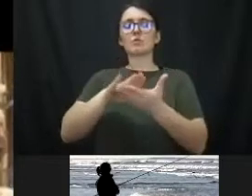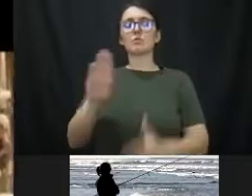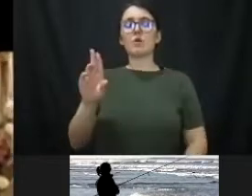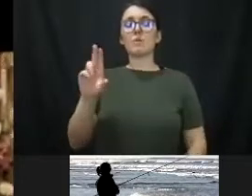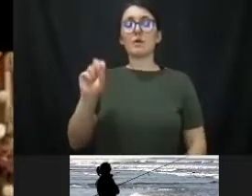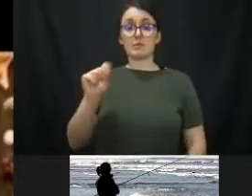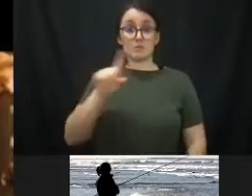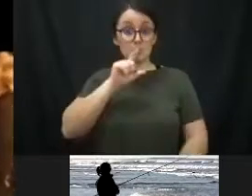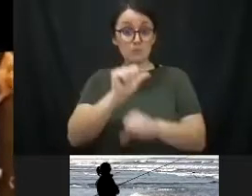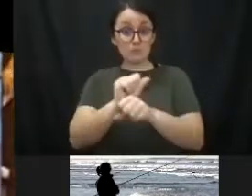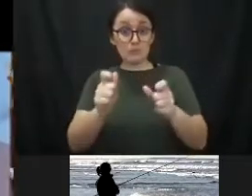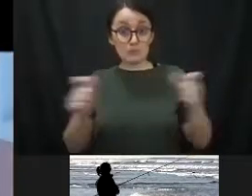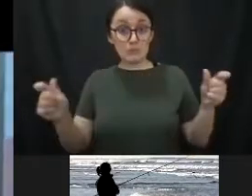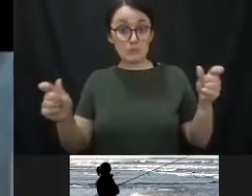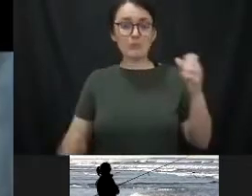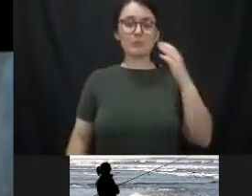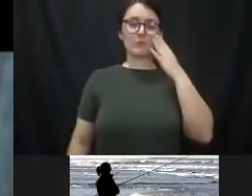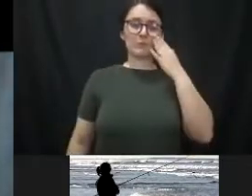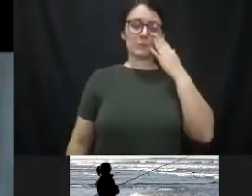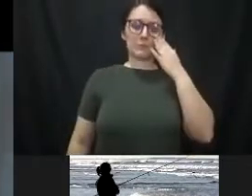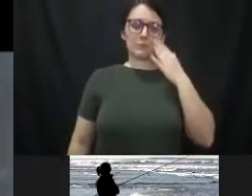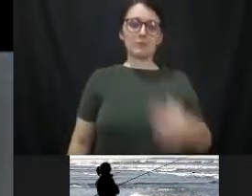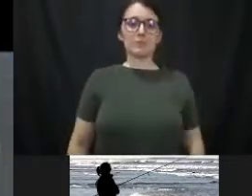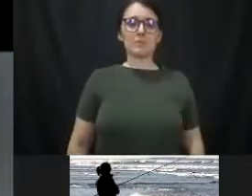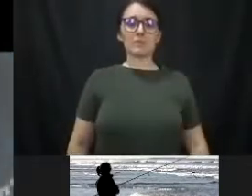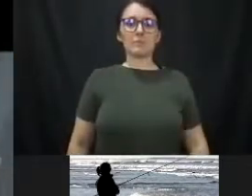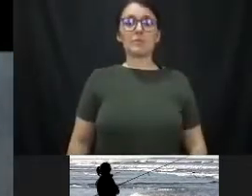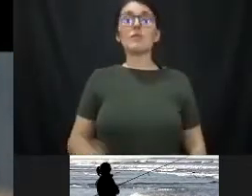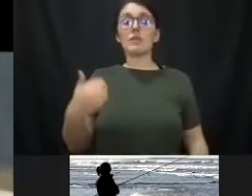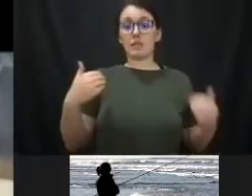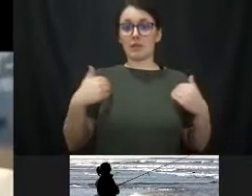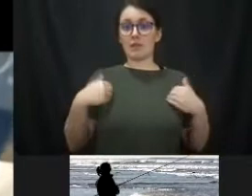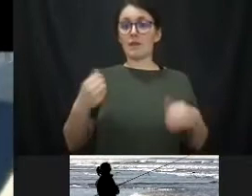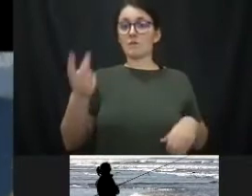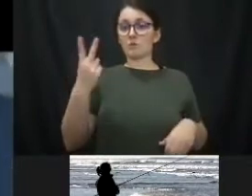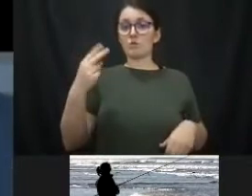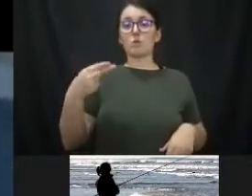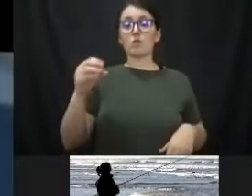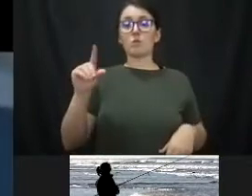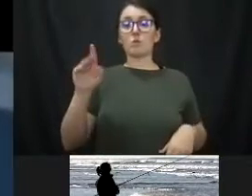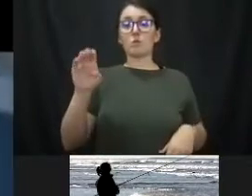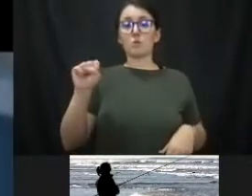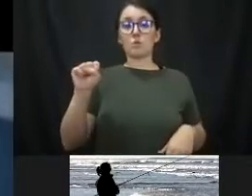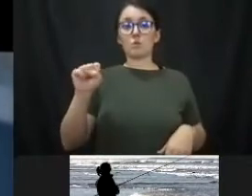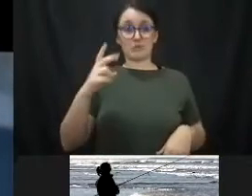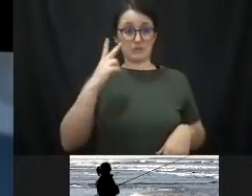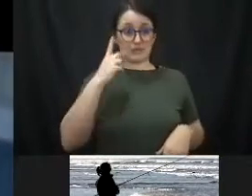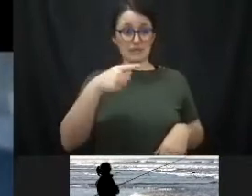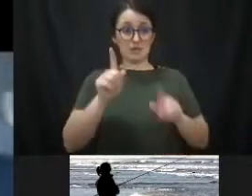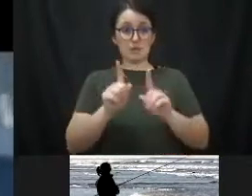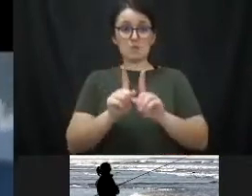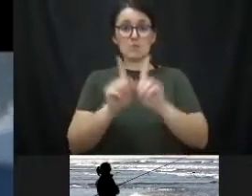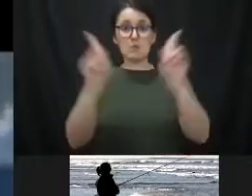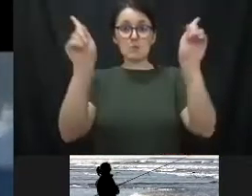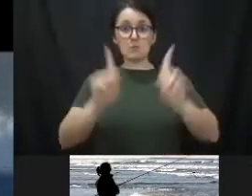baleen whales that feed with baleen, they have 2 blowholes. You see the 2 blowholes? That's what they breathe